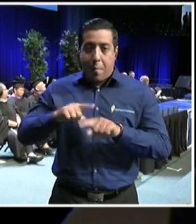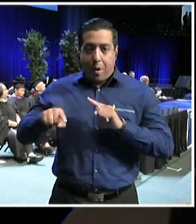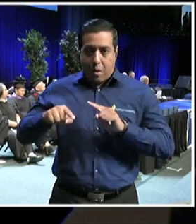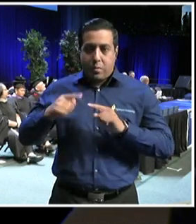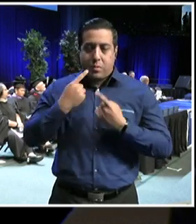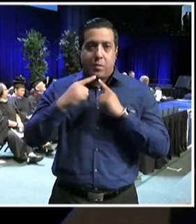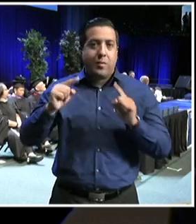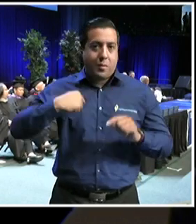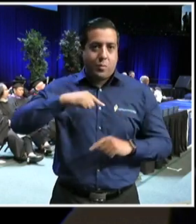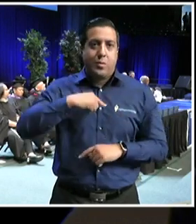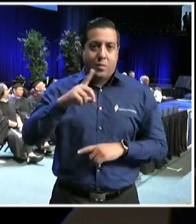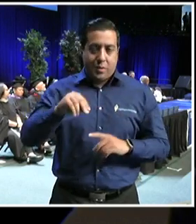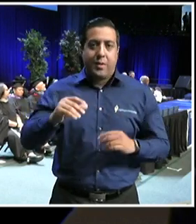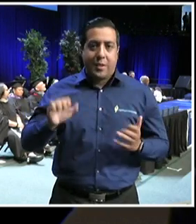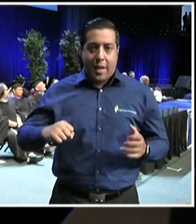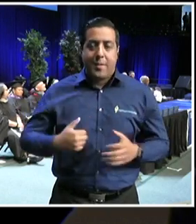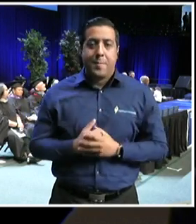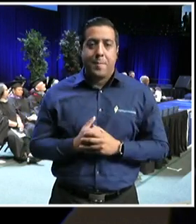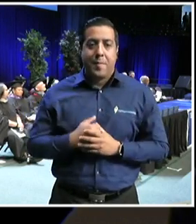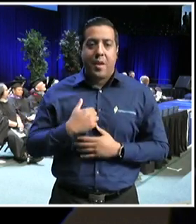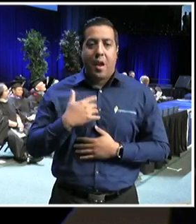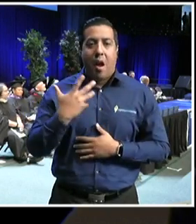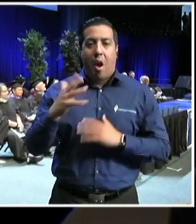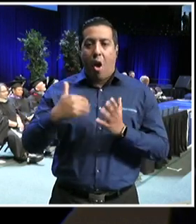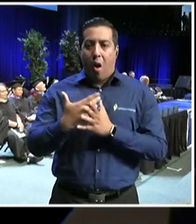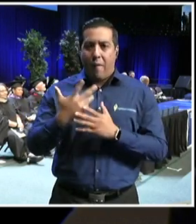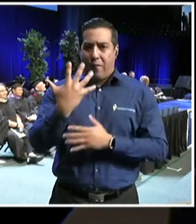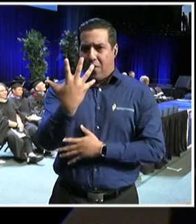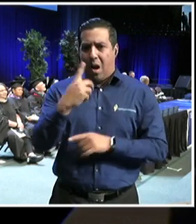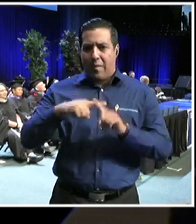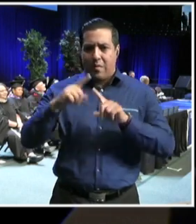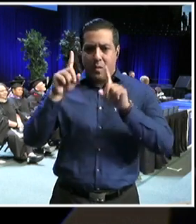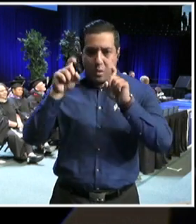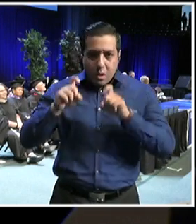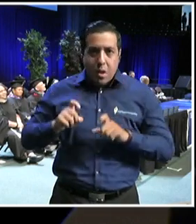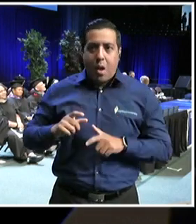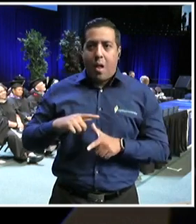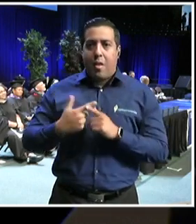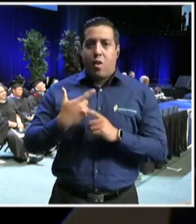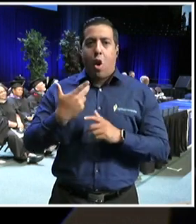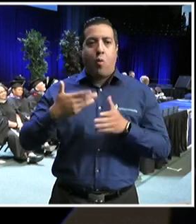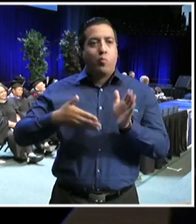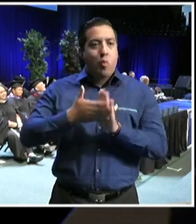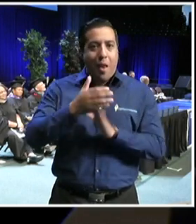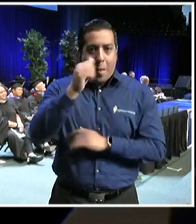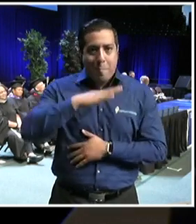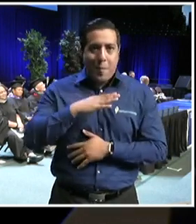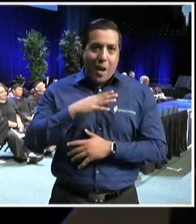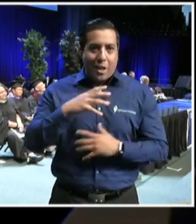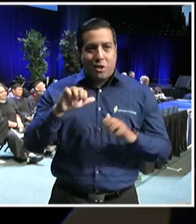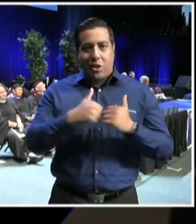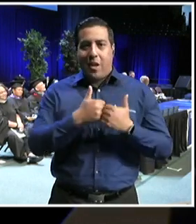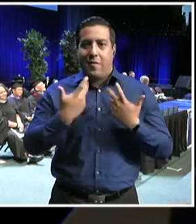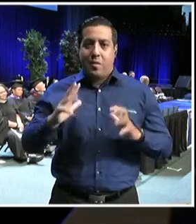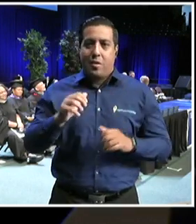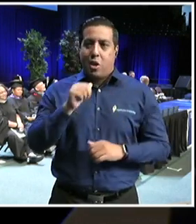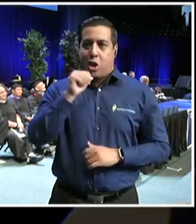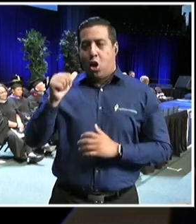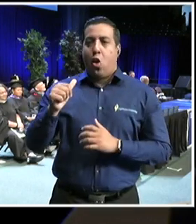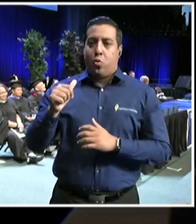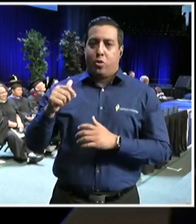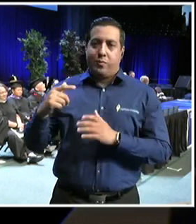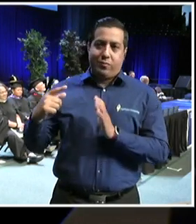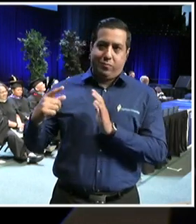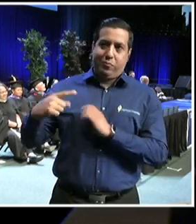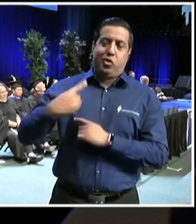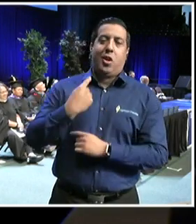it. 5 end-of-course exams completed. Running Man Challenge completed. Don't Judge Me Challenge, that was